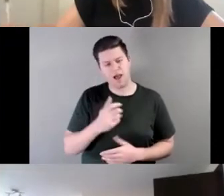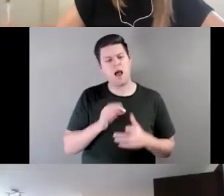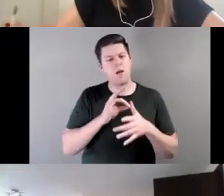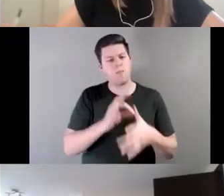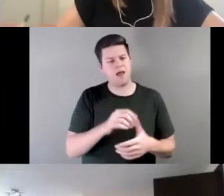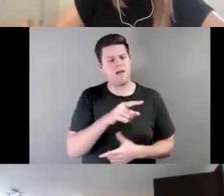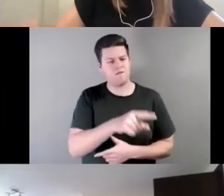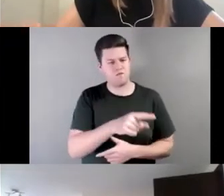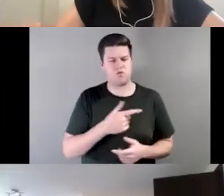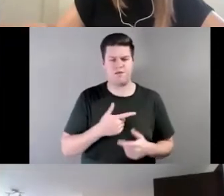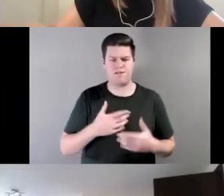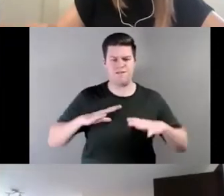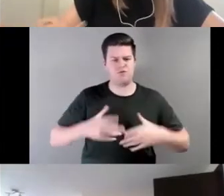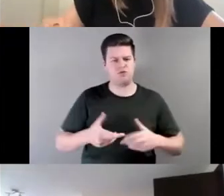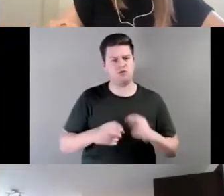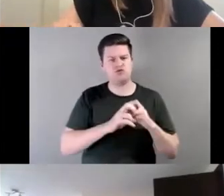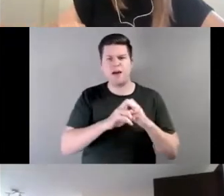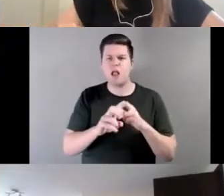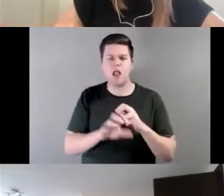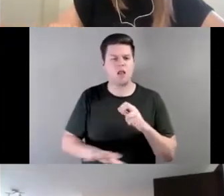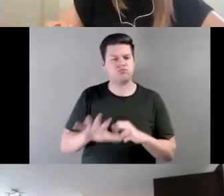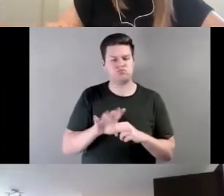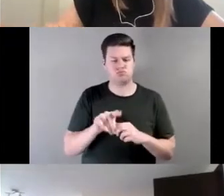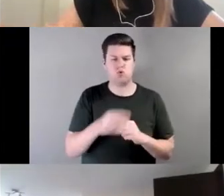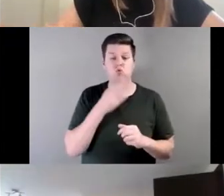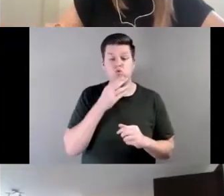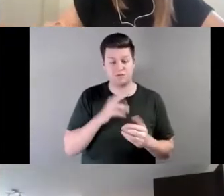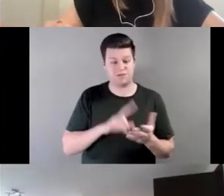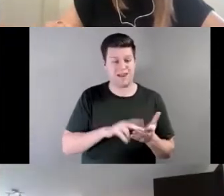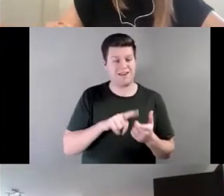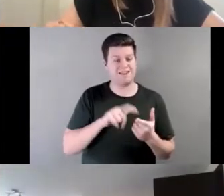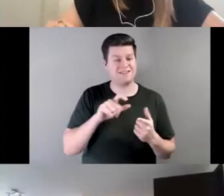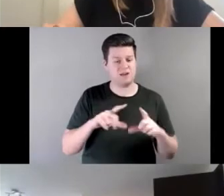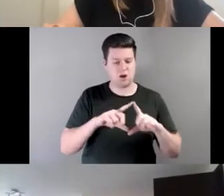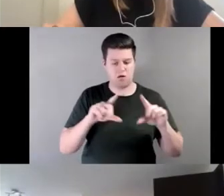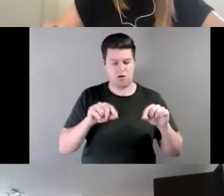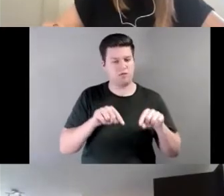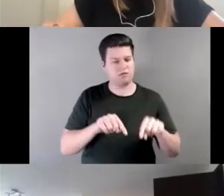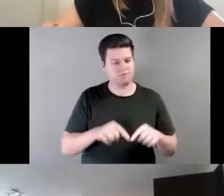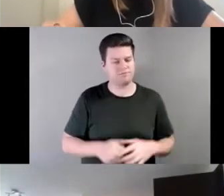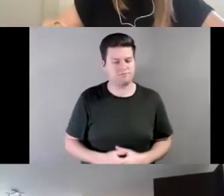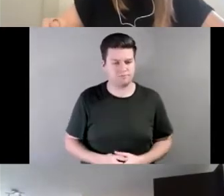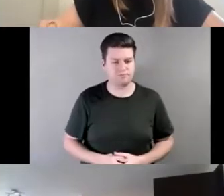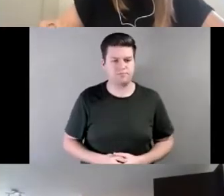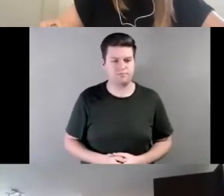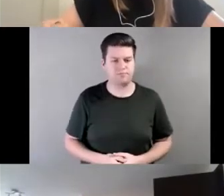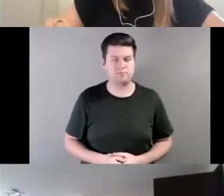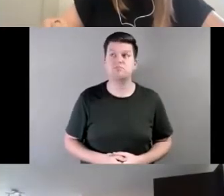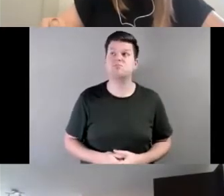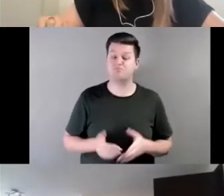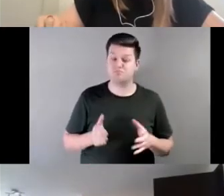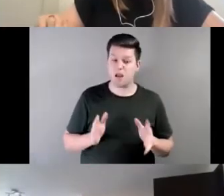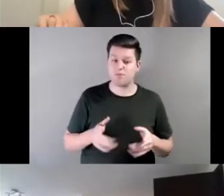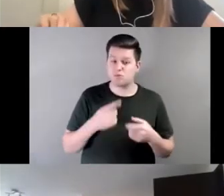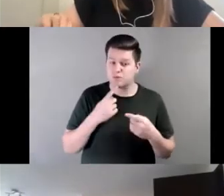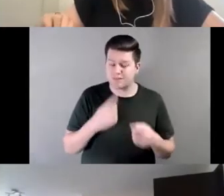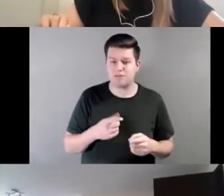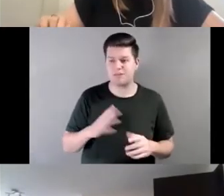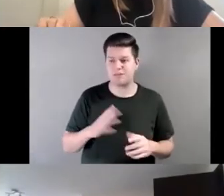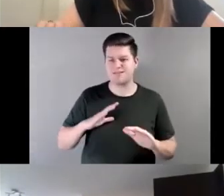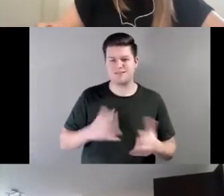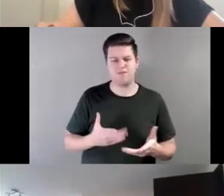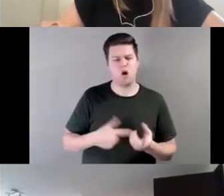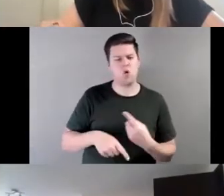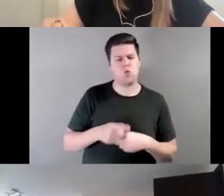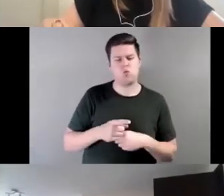National Entitlement Card. And I should say that it's very much a service that's delivered in partnership.